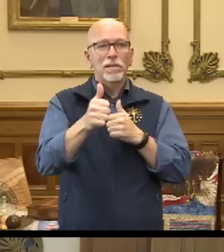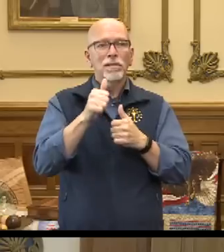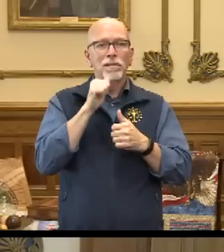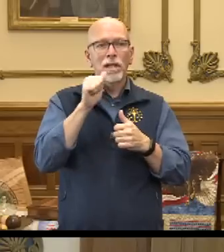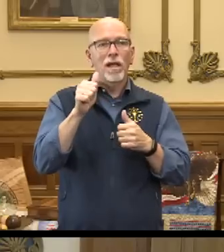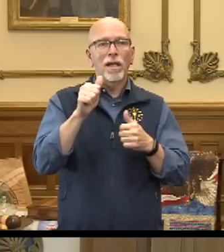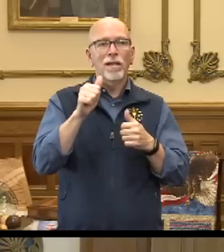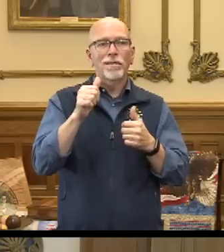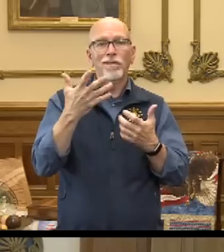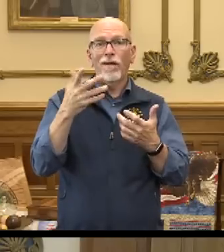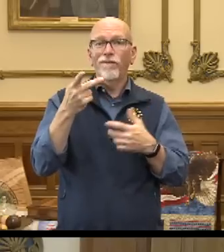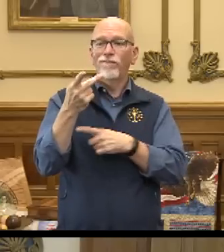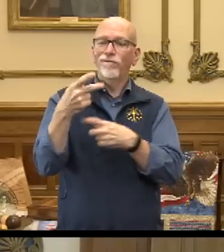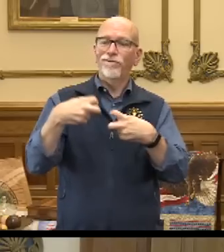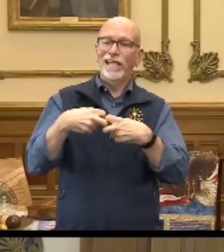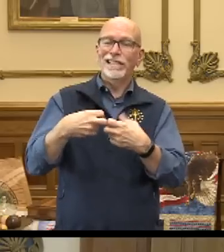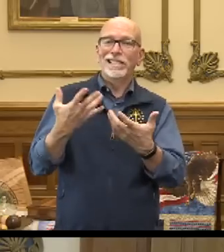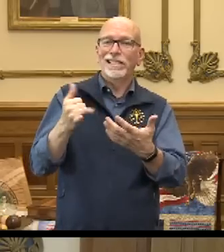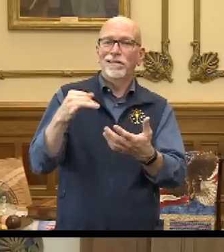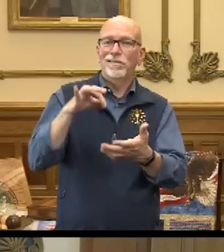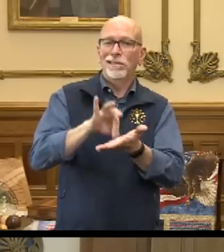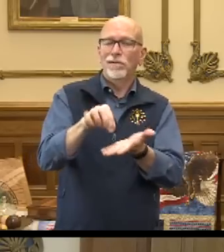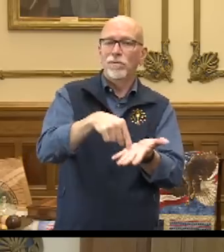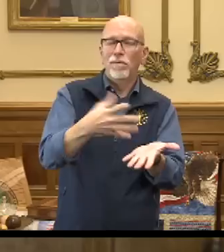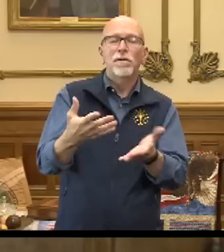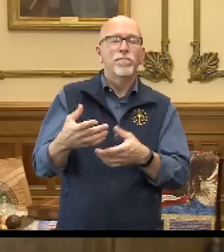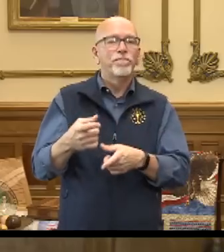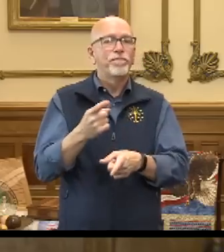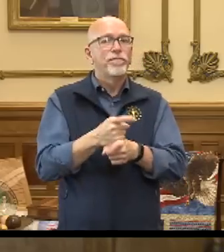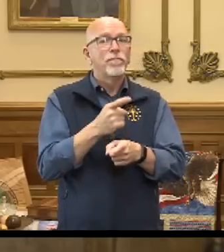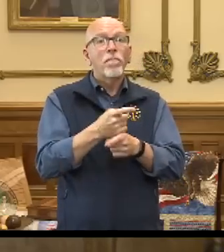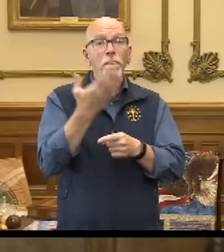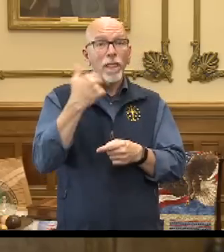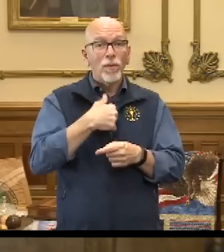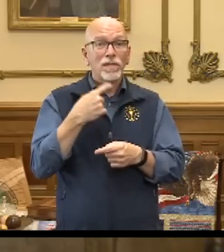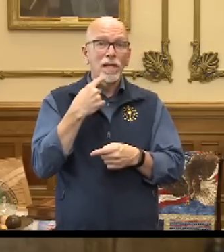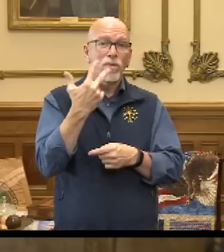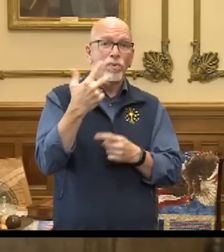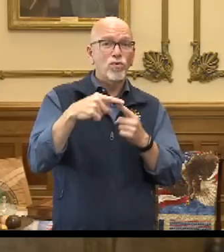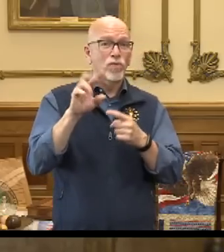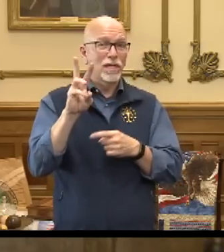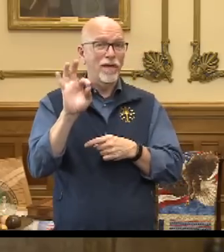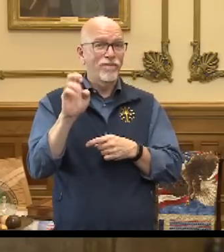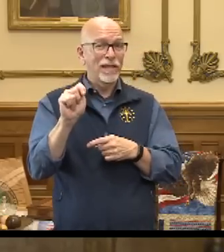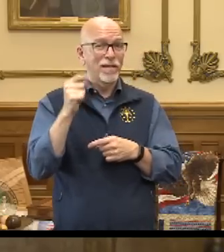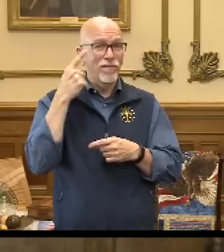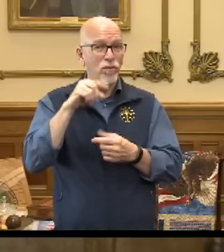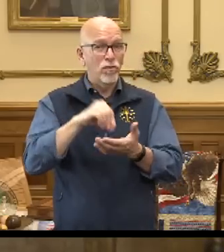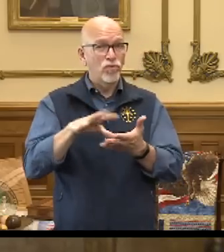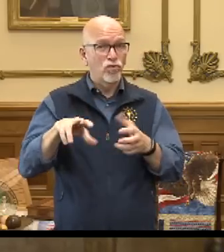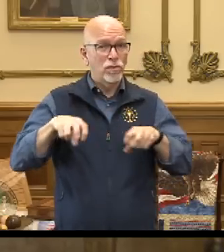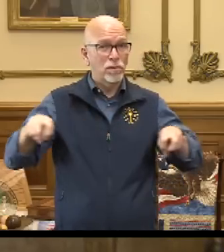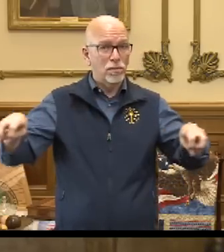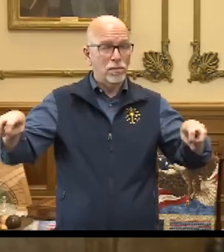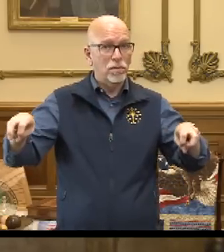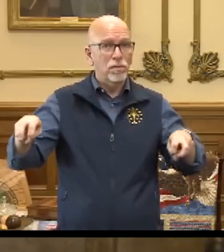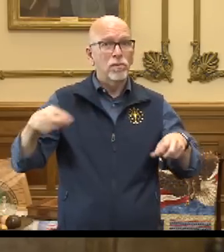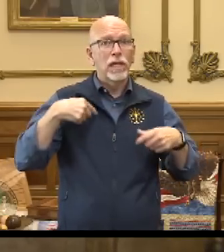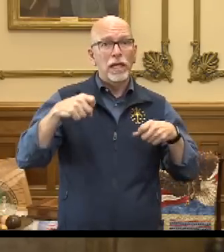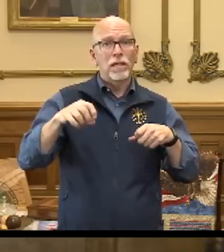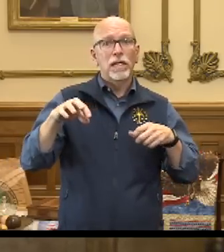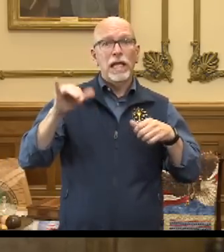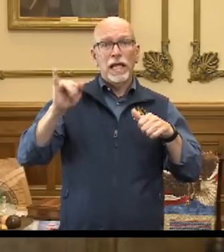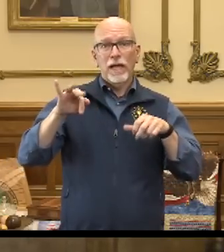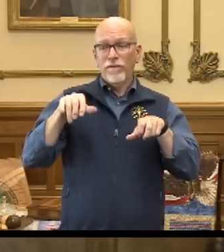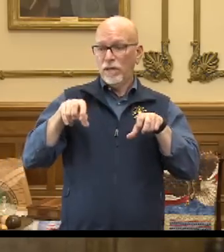suspend the laws of physics here. So even with the fact that we said between 3 to 6 feet for the students to be sitting together, we ask for them